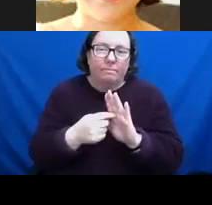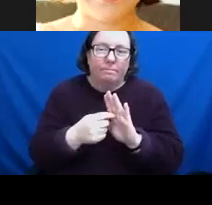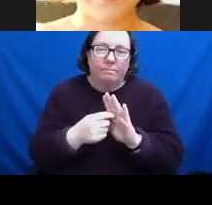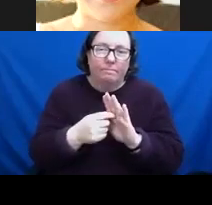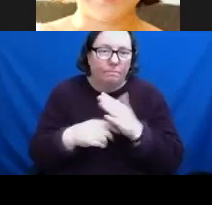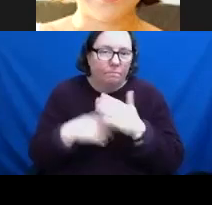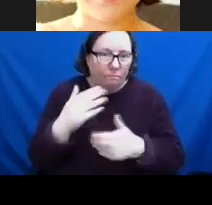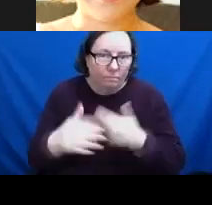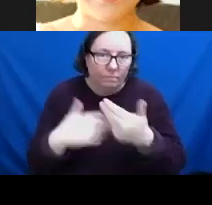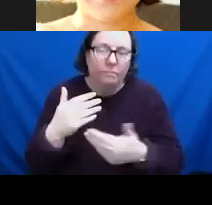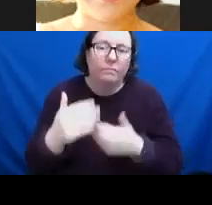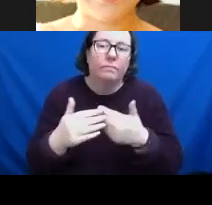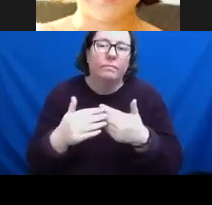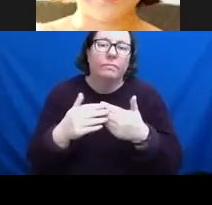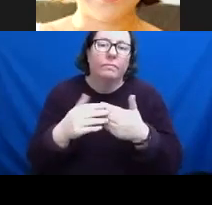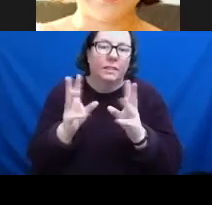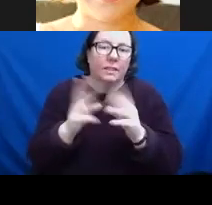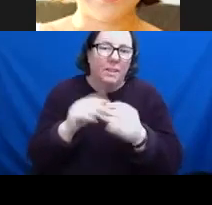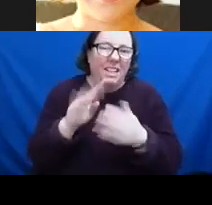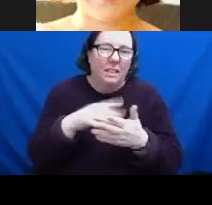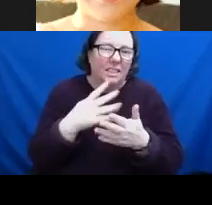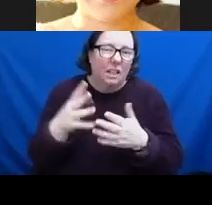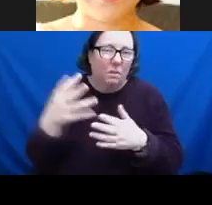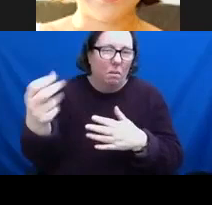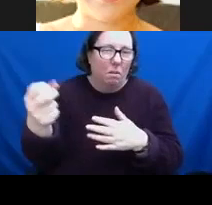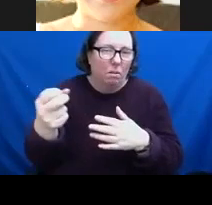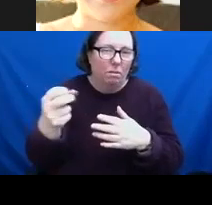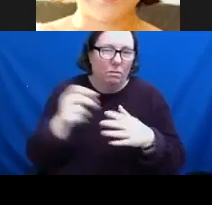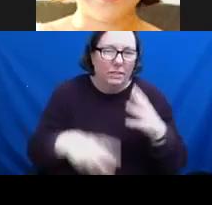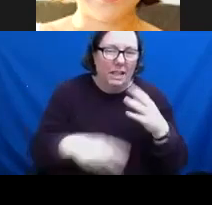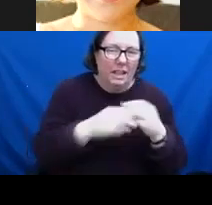we move on to the meeting schedule and